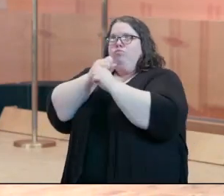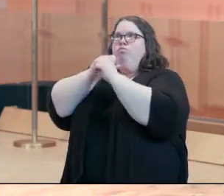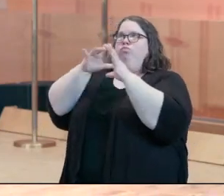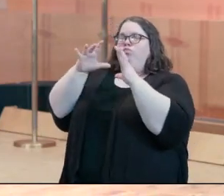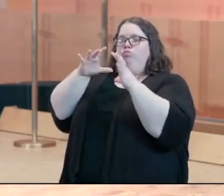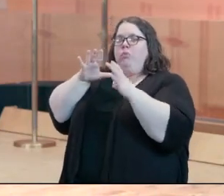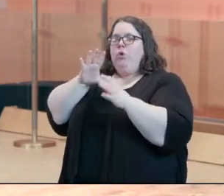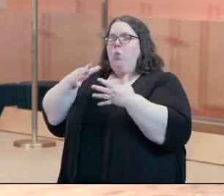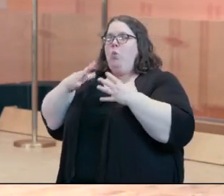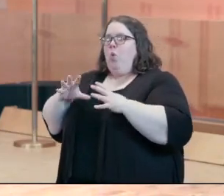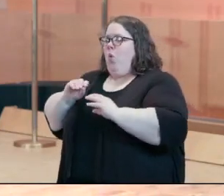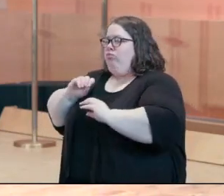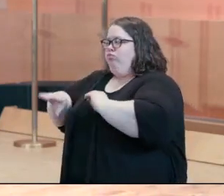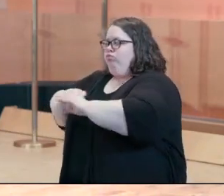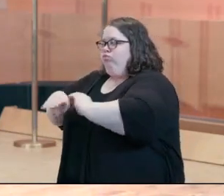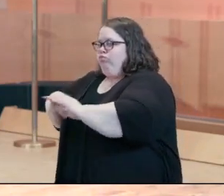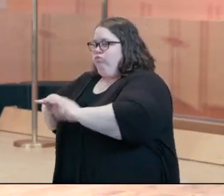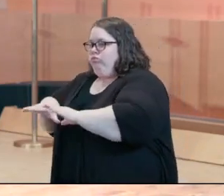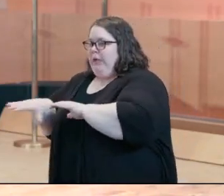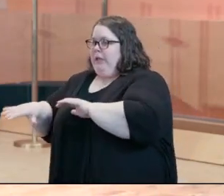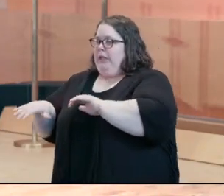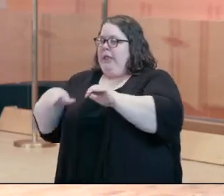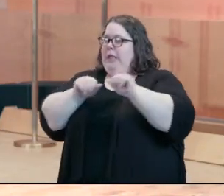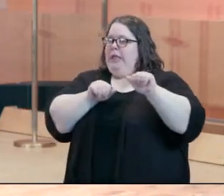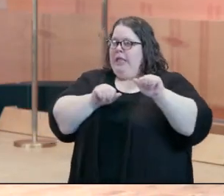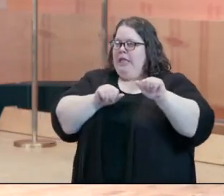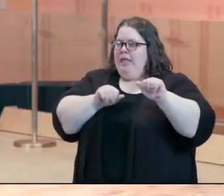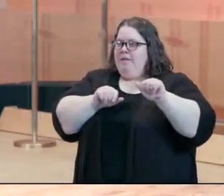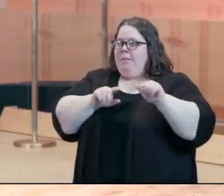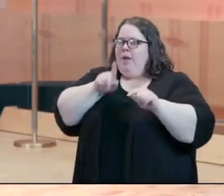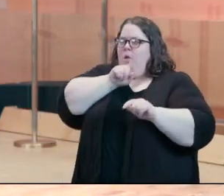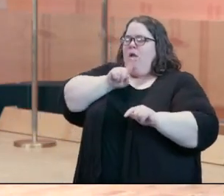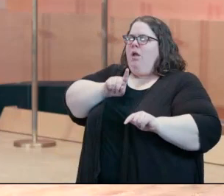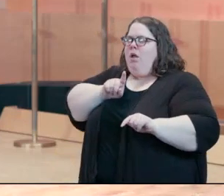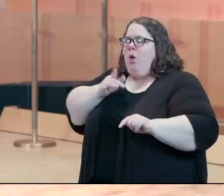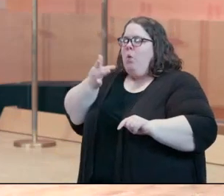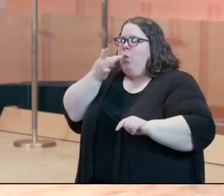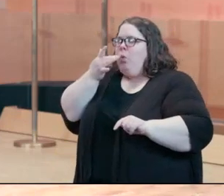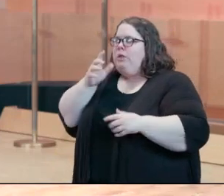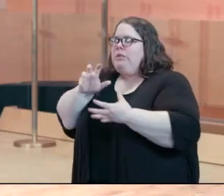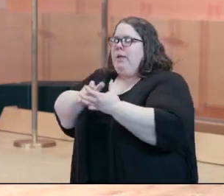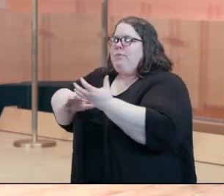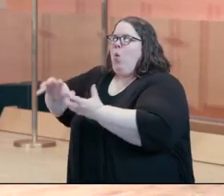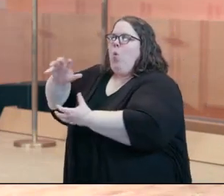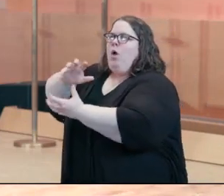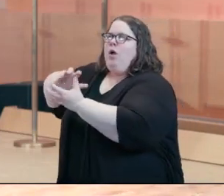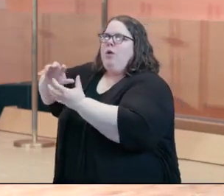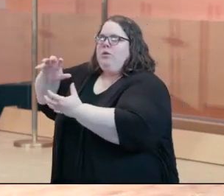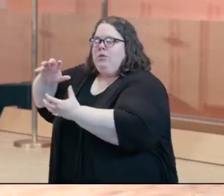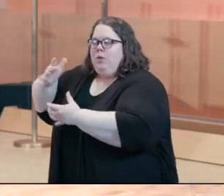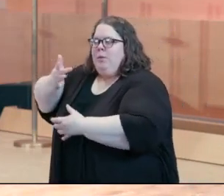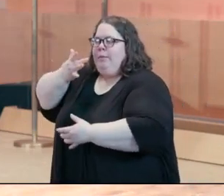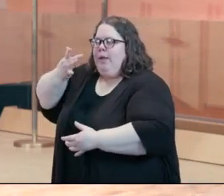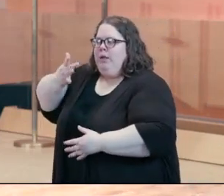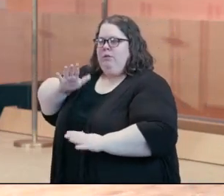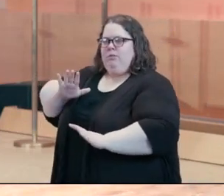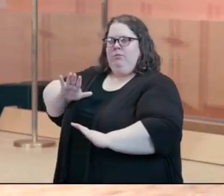your clothes in, you leave, and when you come back down, you start smelling smoke. And you get down